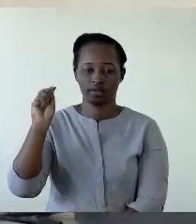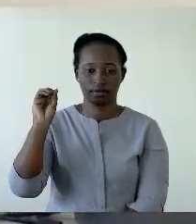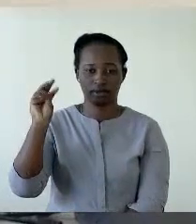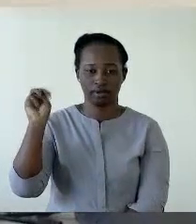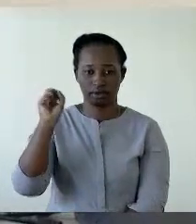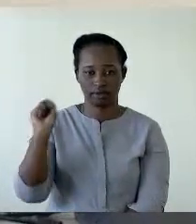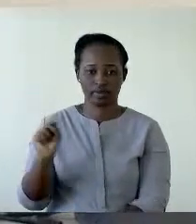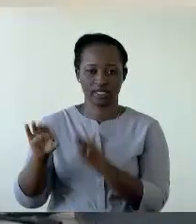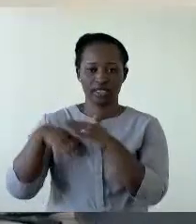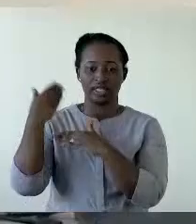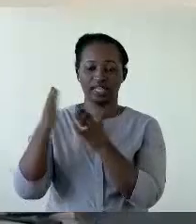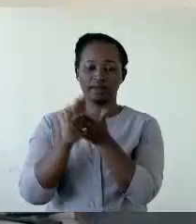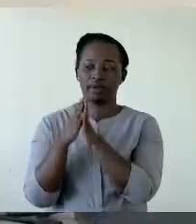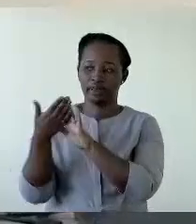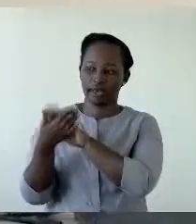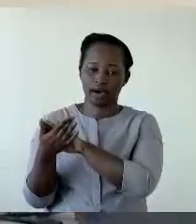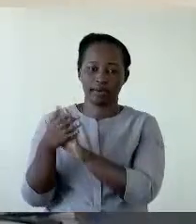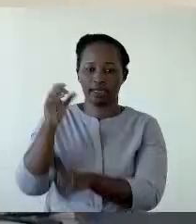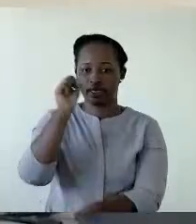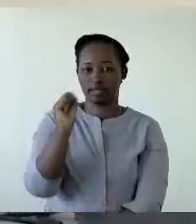be the sulfate.